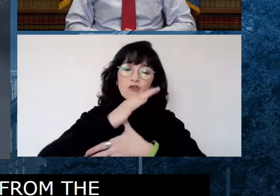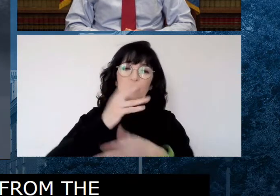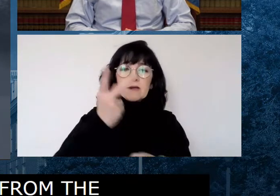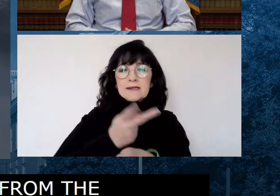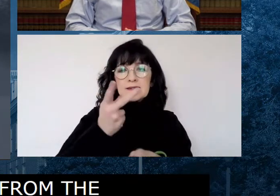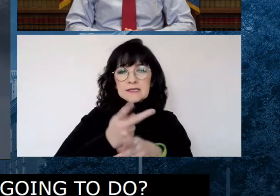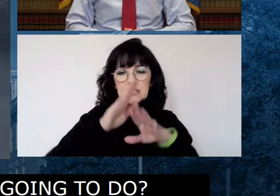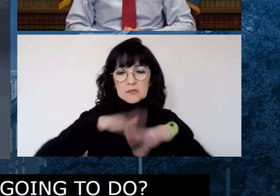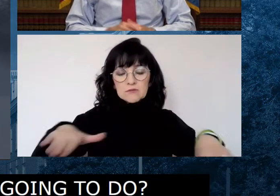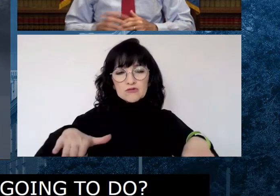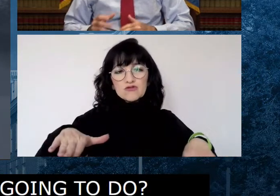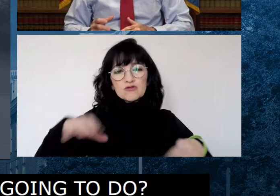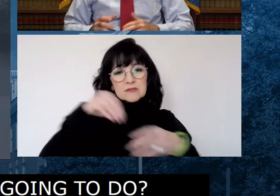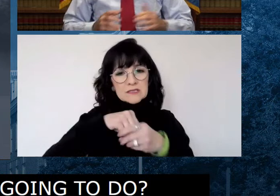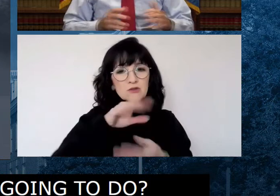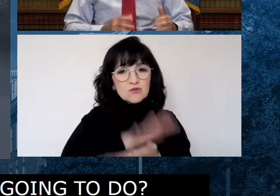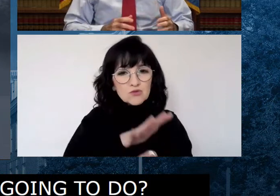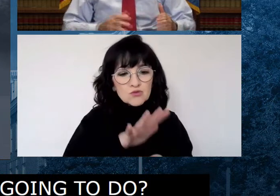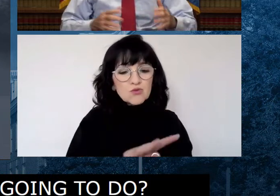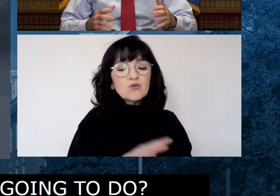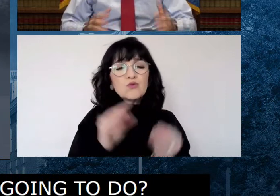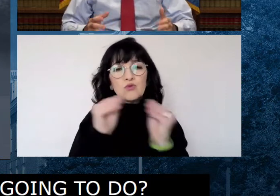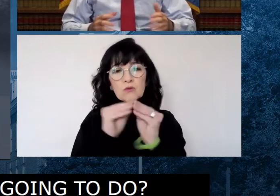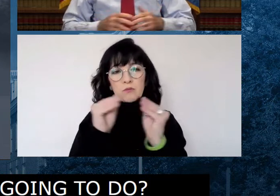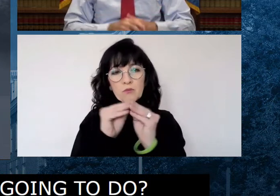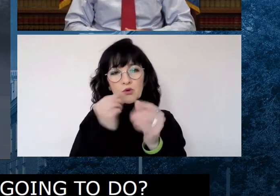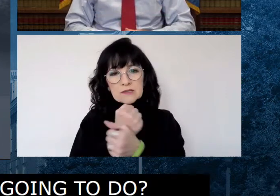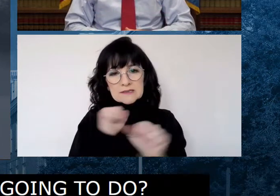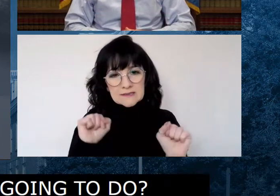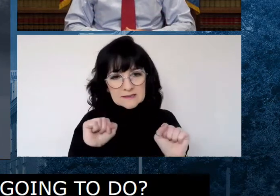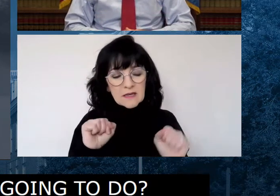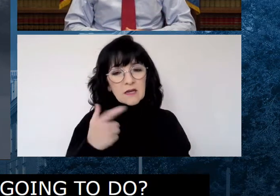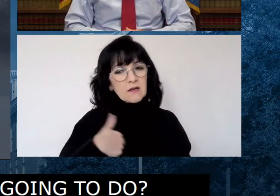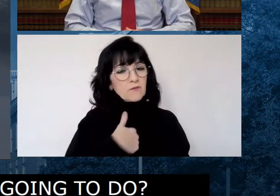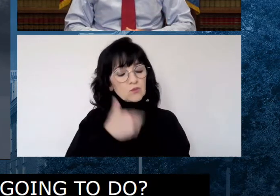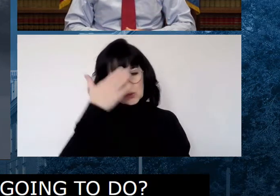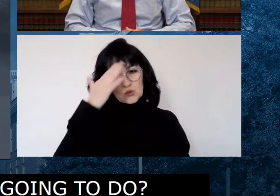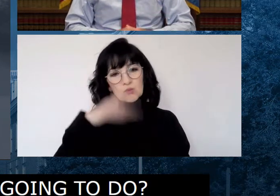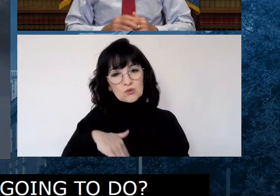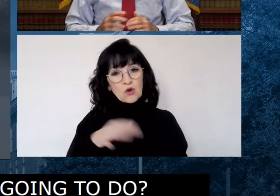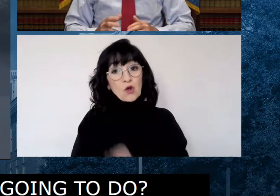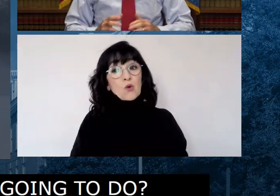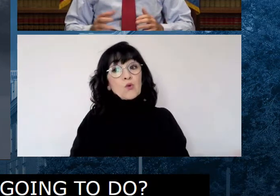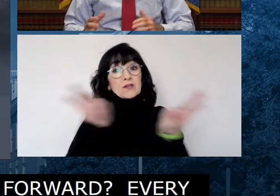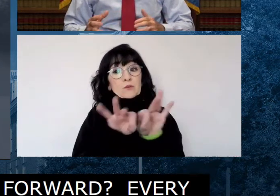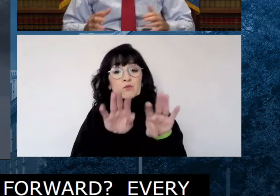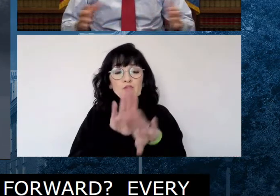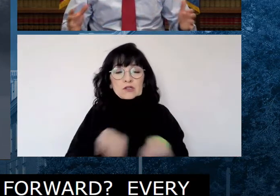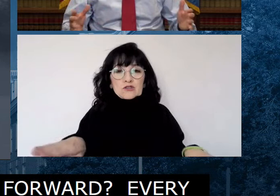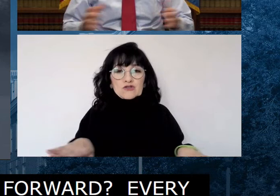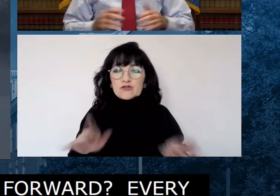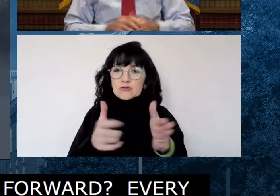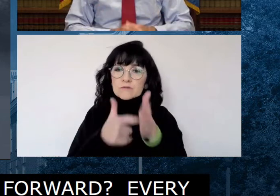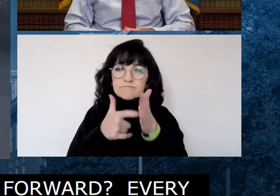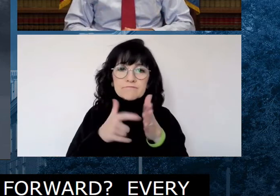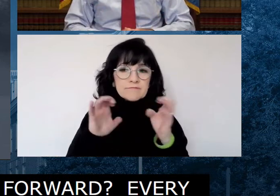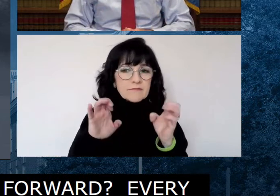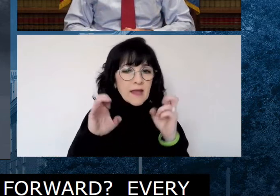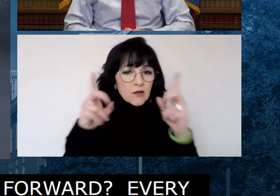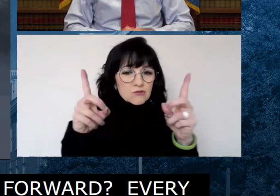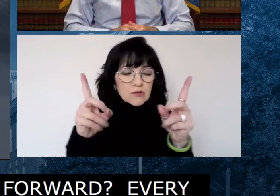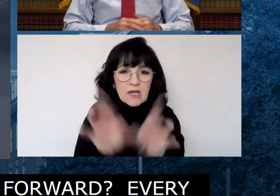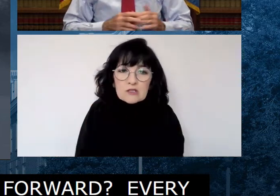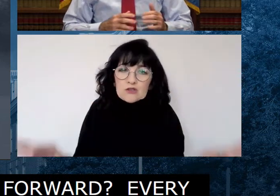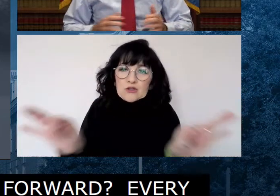We know how important that is for the children, for the families, for our economy. States across the country, across the region, and across the